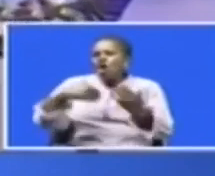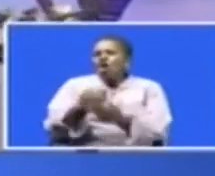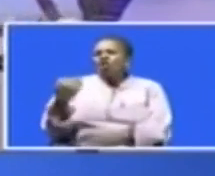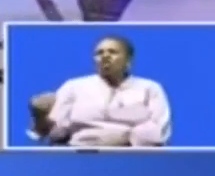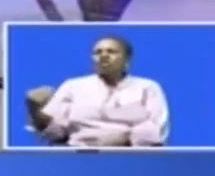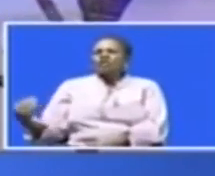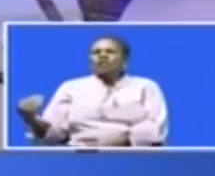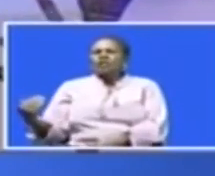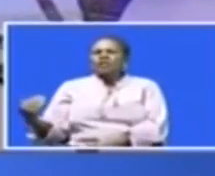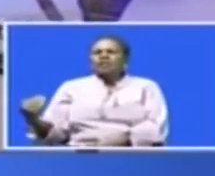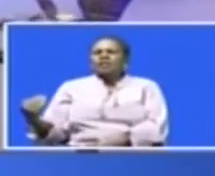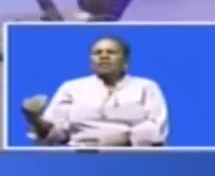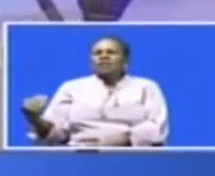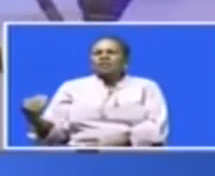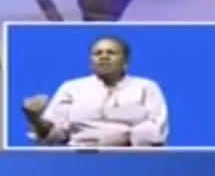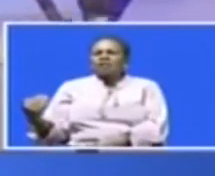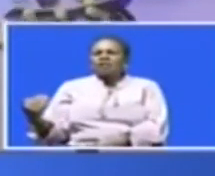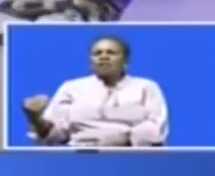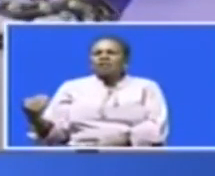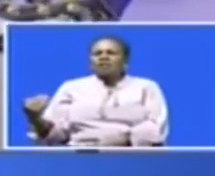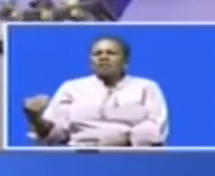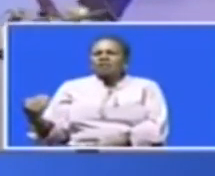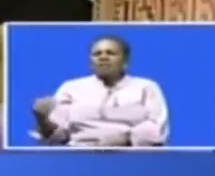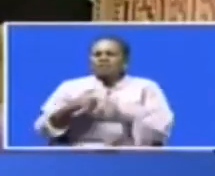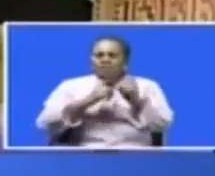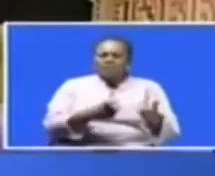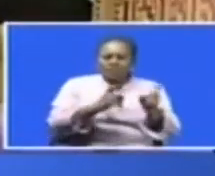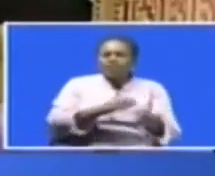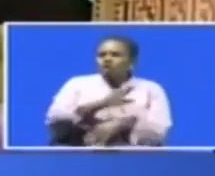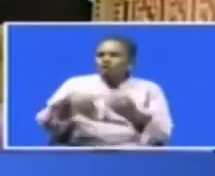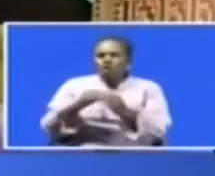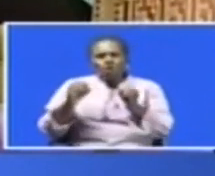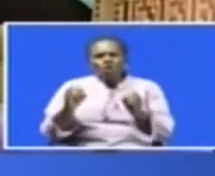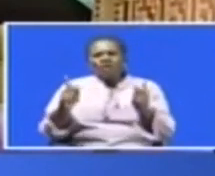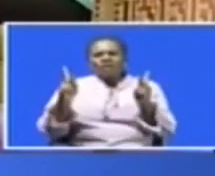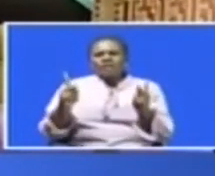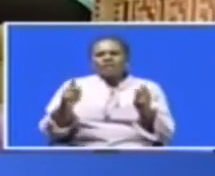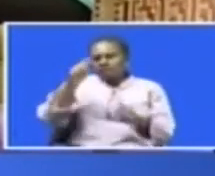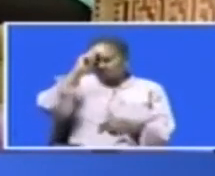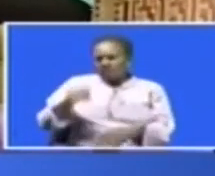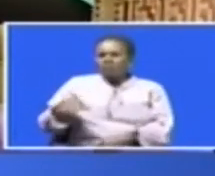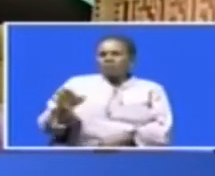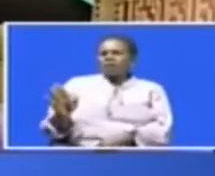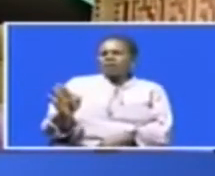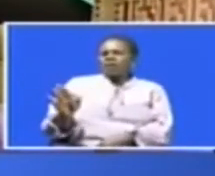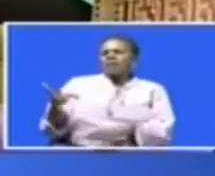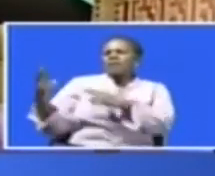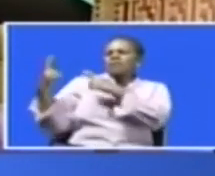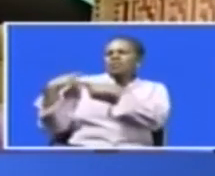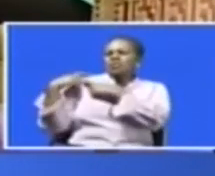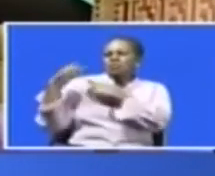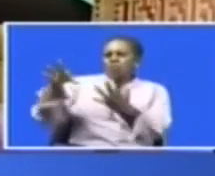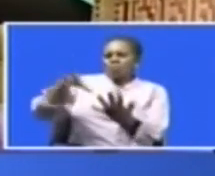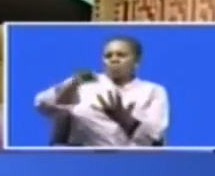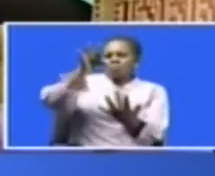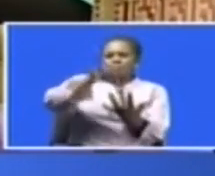now, I want all the children, but the thing is... What if they're all talented? Well, it's okay, so I'm going to be having judges, and so the judges are responsible for picking